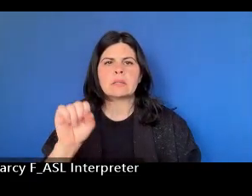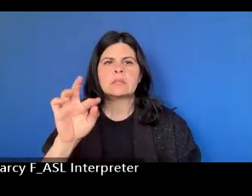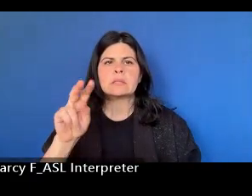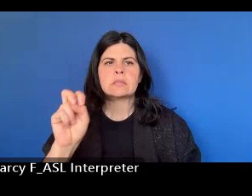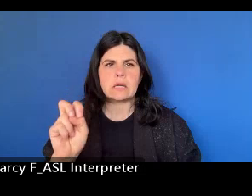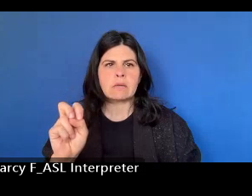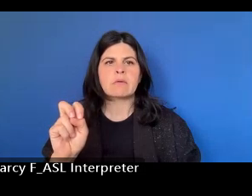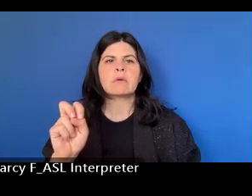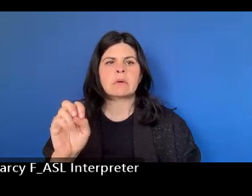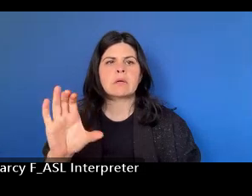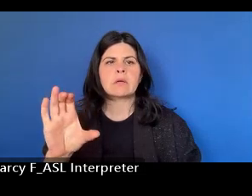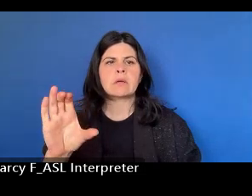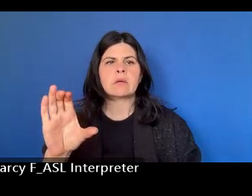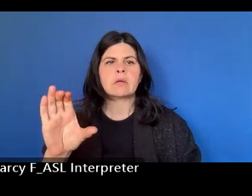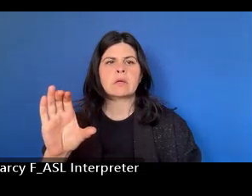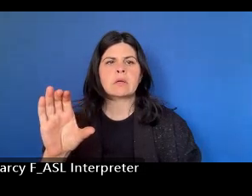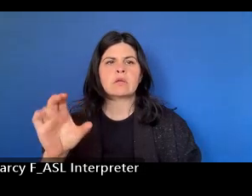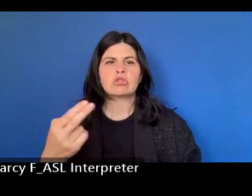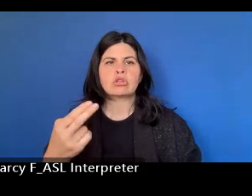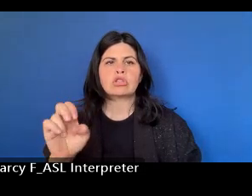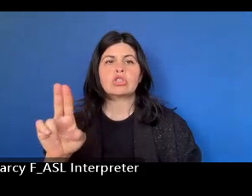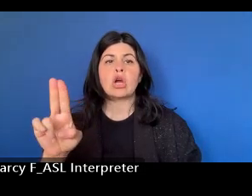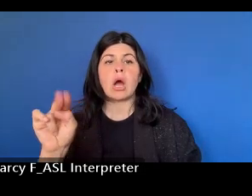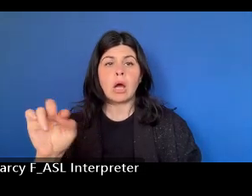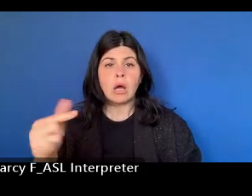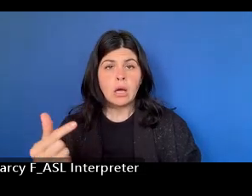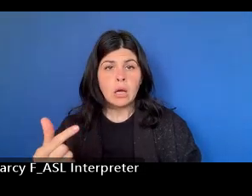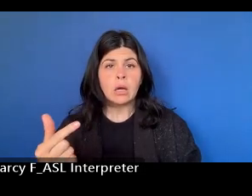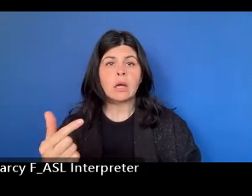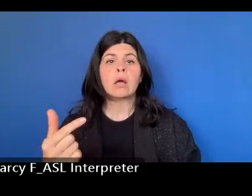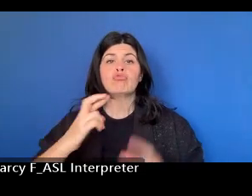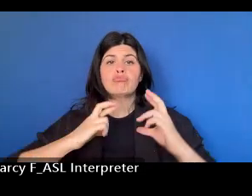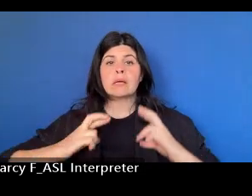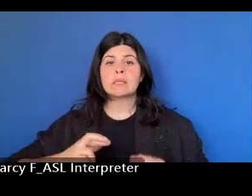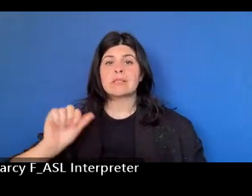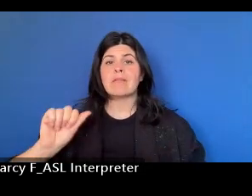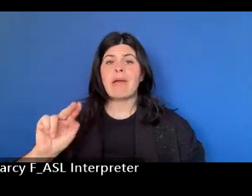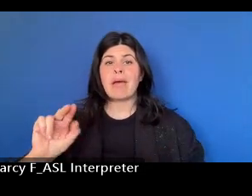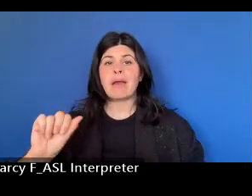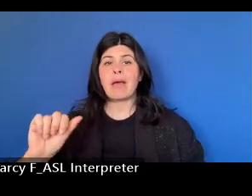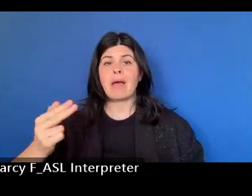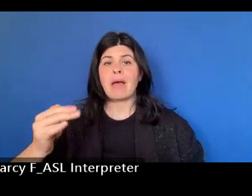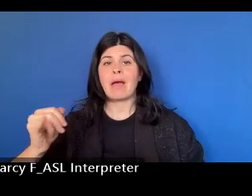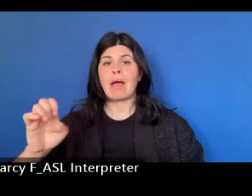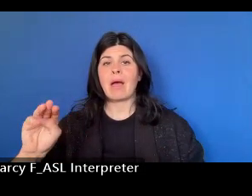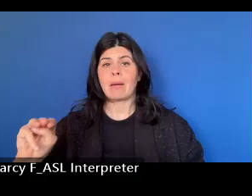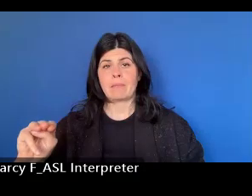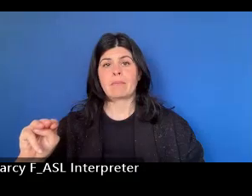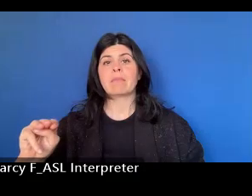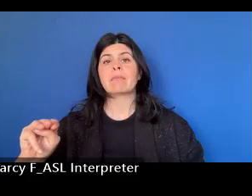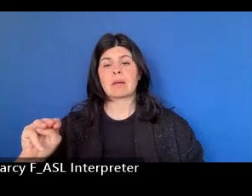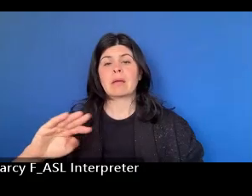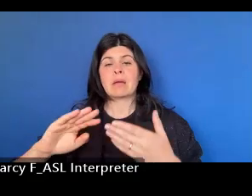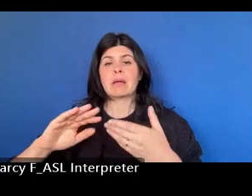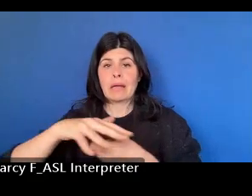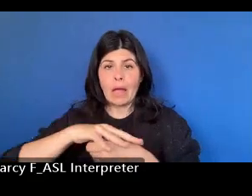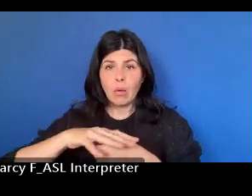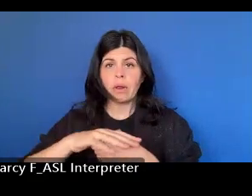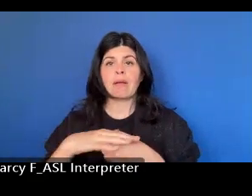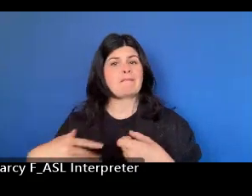and I fully support the consideration of the gas company help out with the climate,